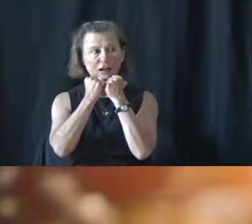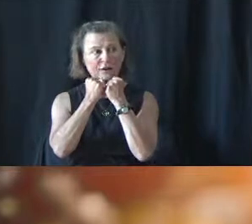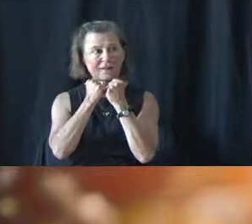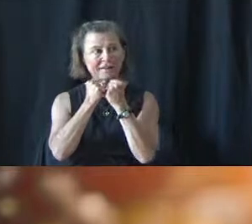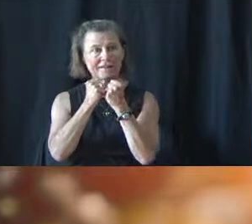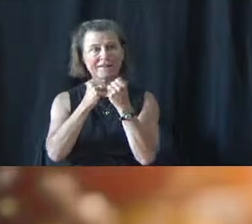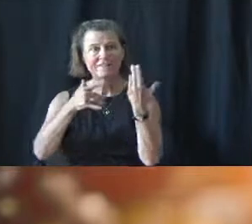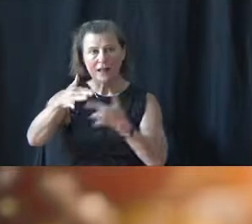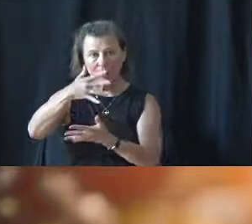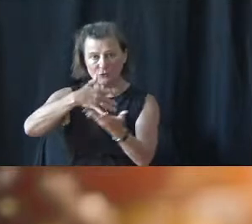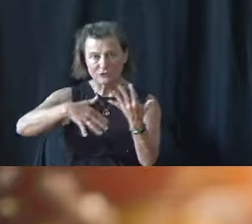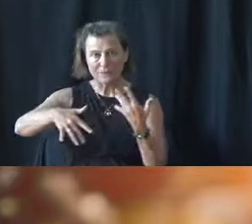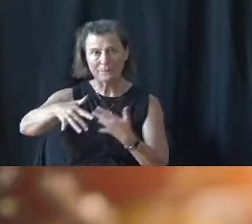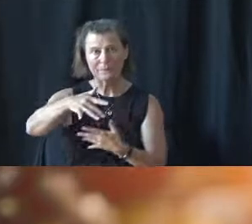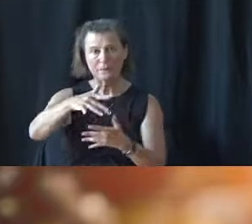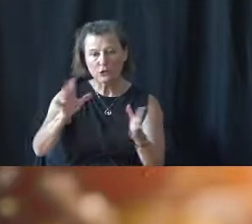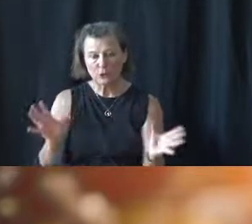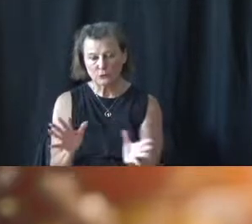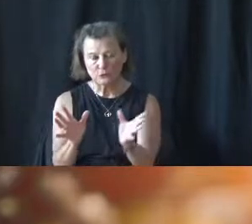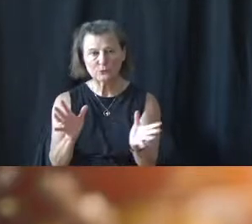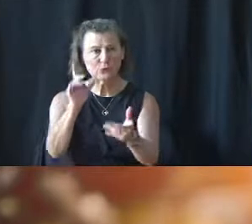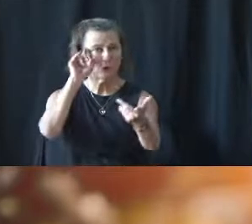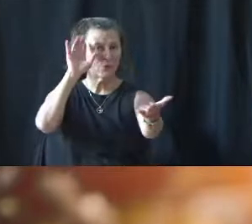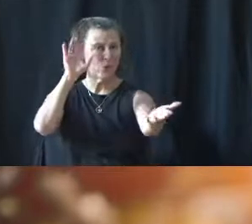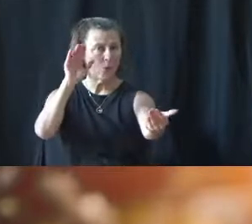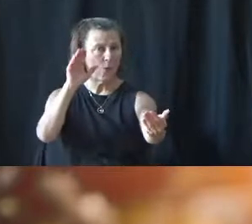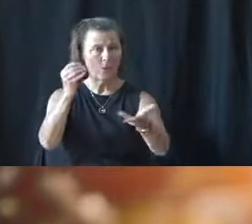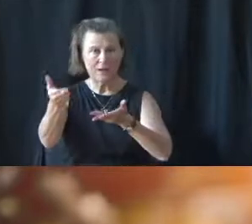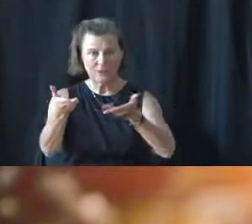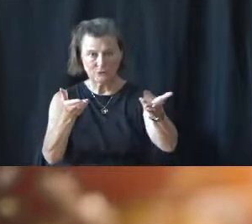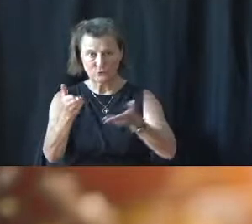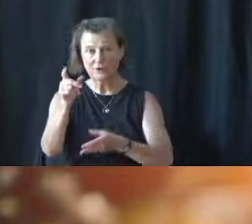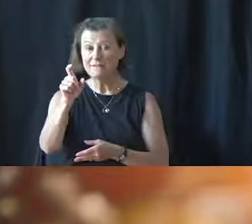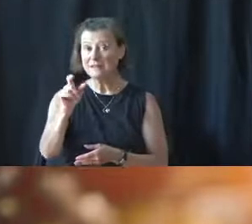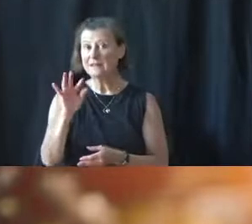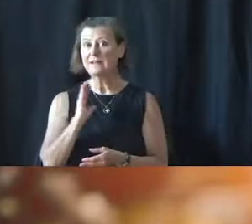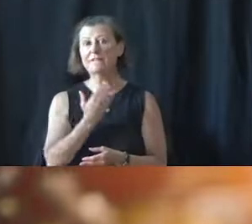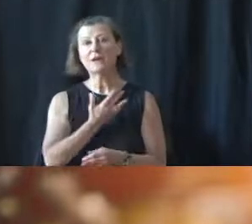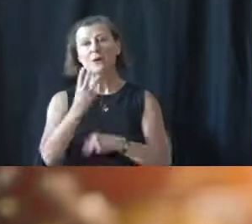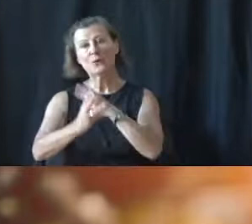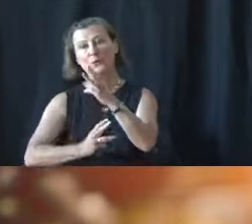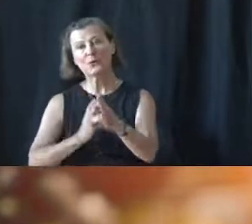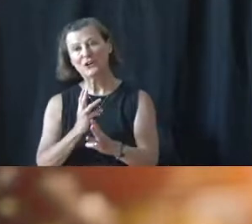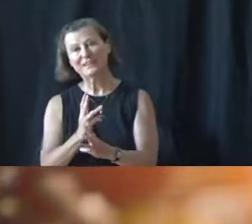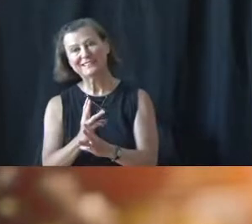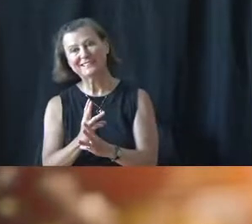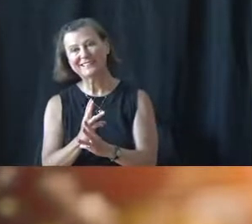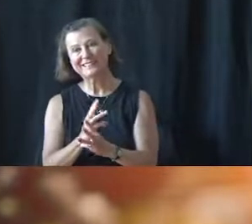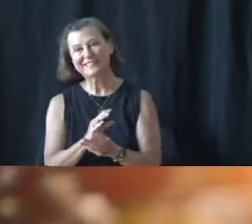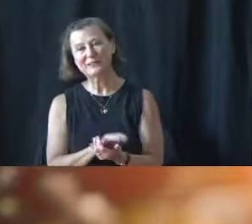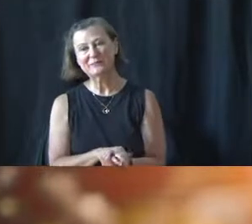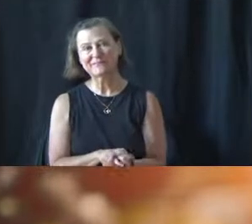fellowship, nurture the hopes, and serve the needs of our world.